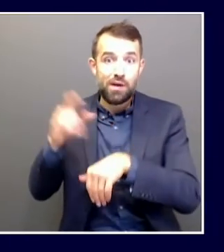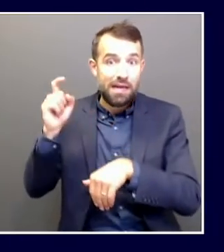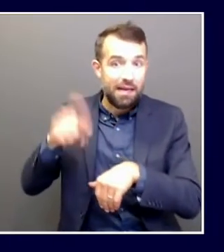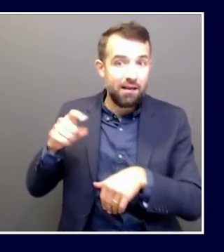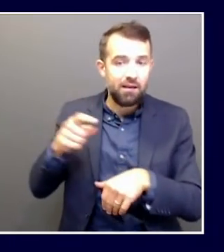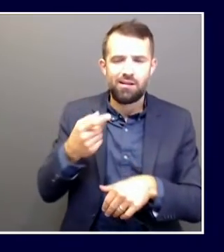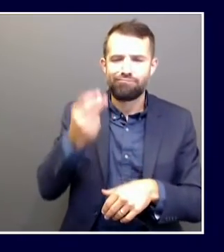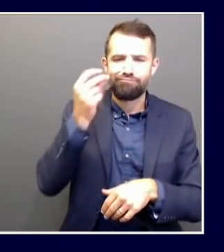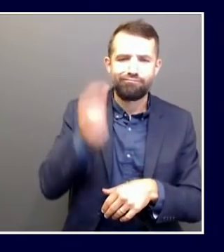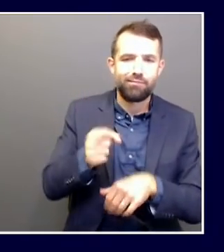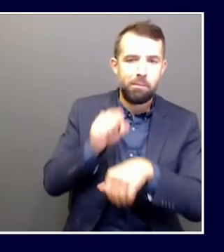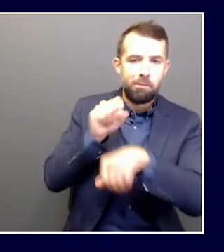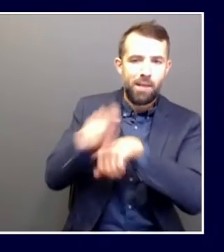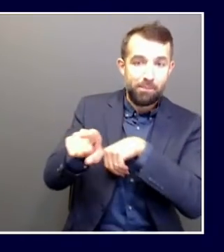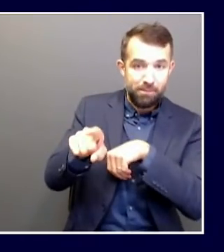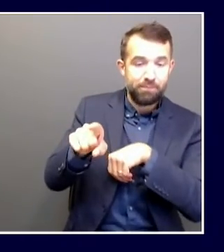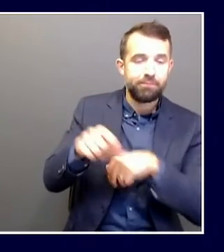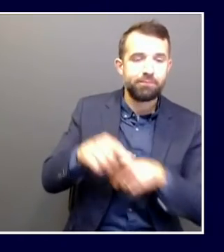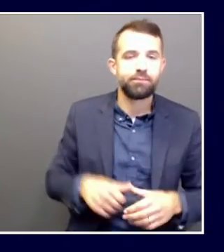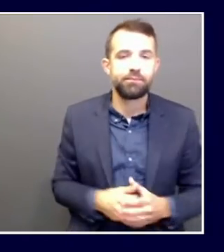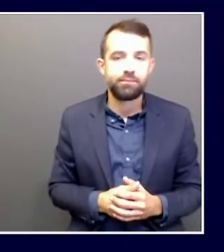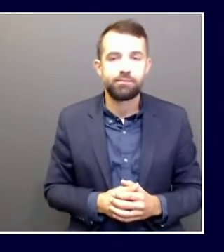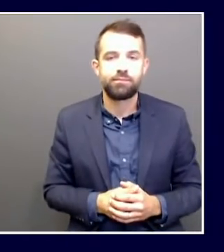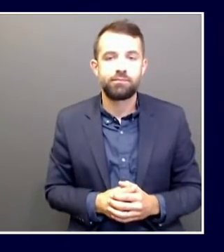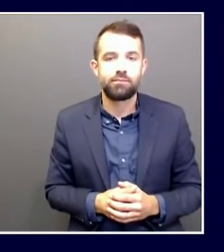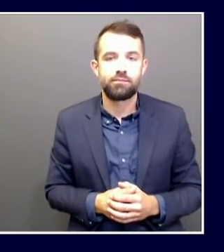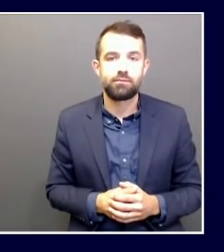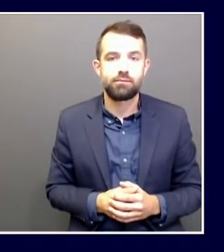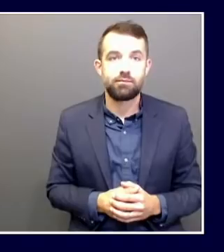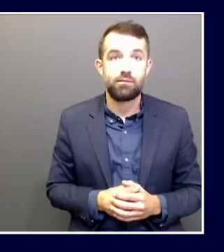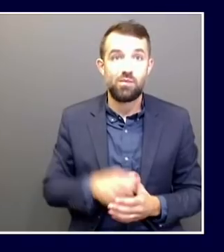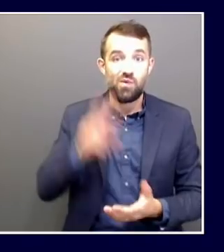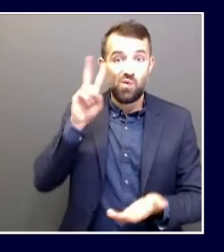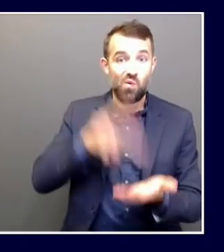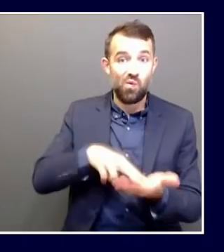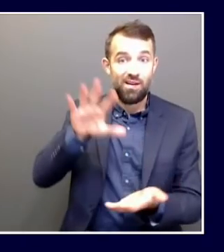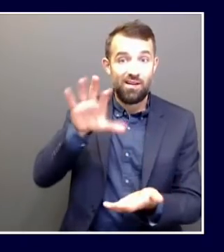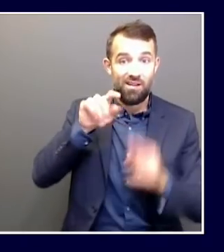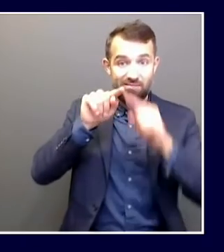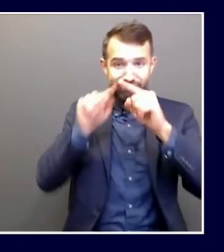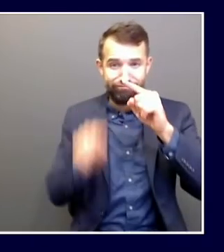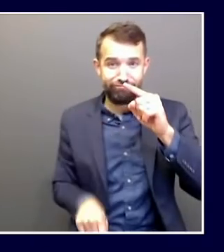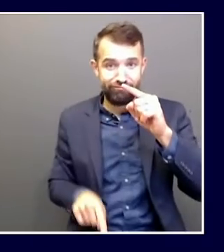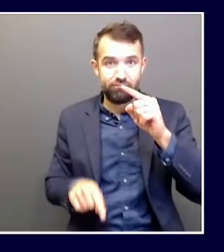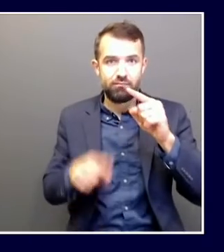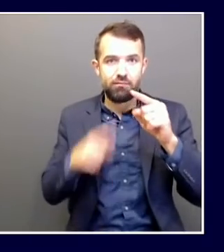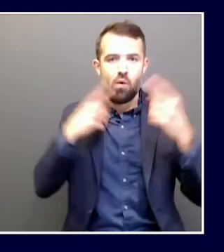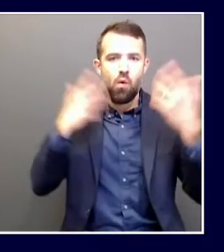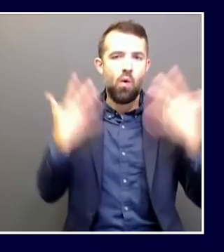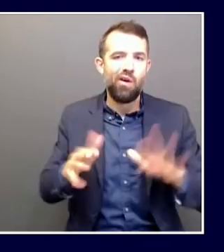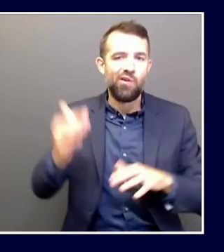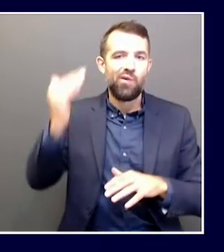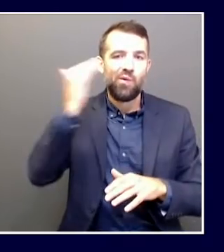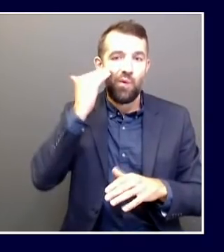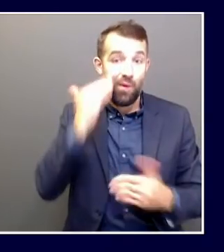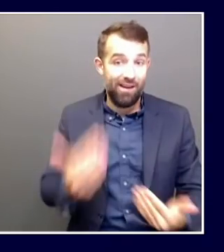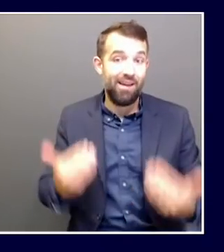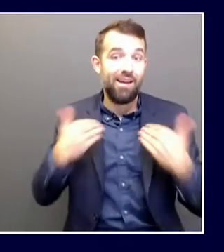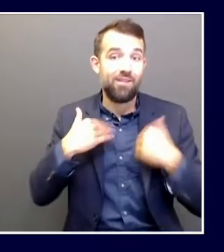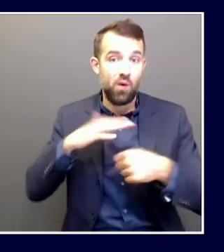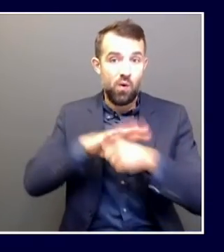are run and as people get notified, again, by their laboratory, by their provider, and by our text messaging